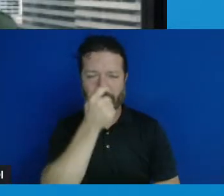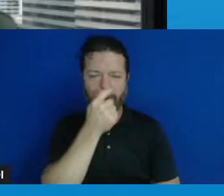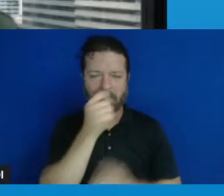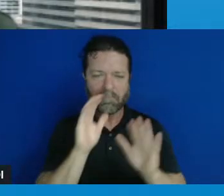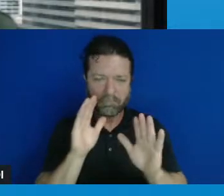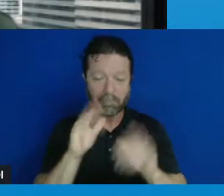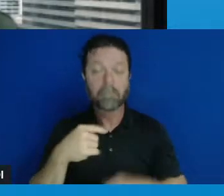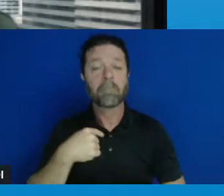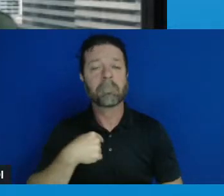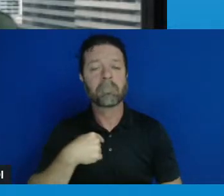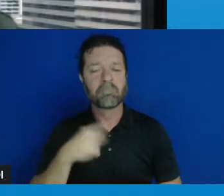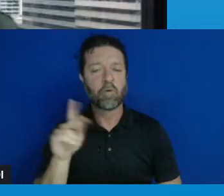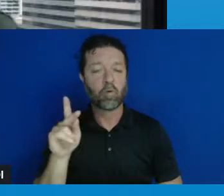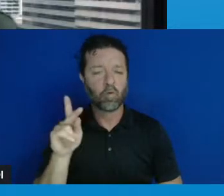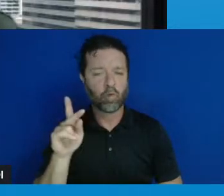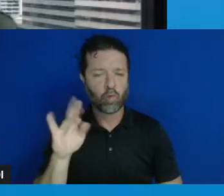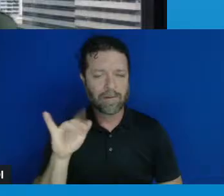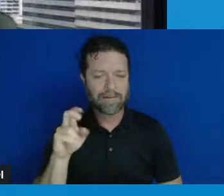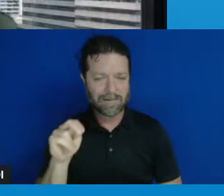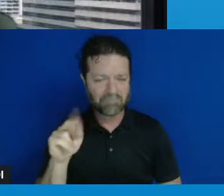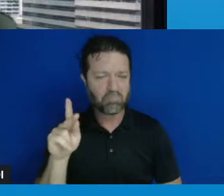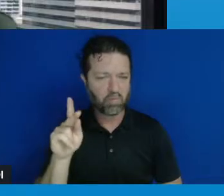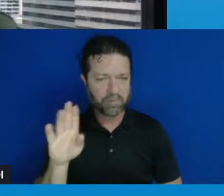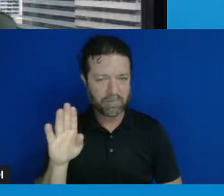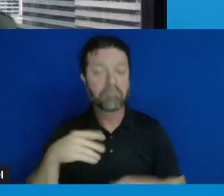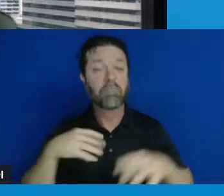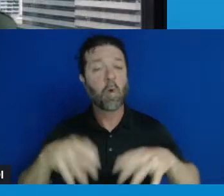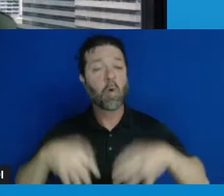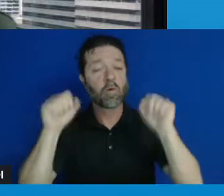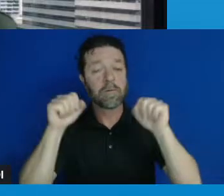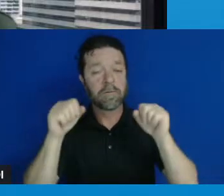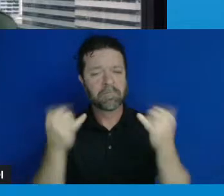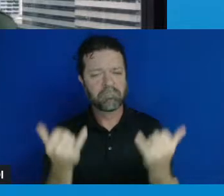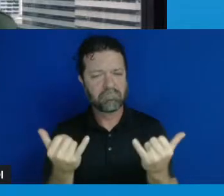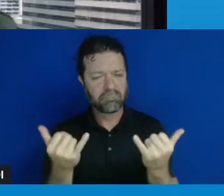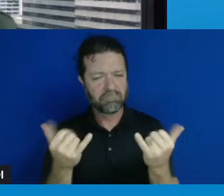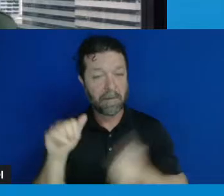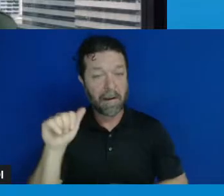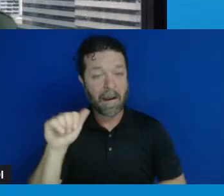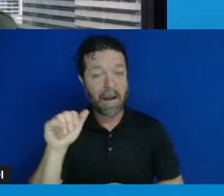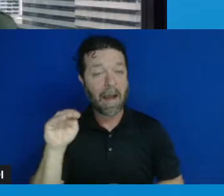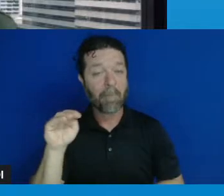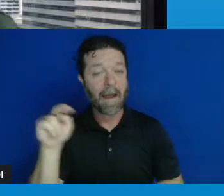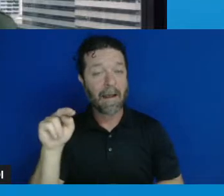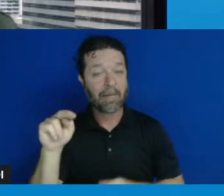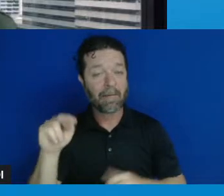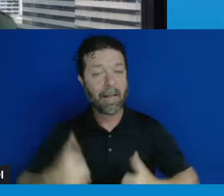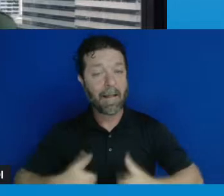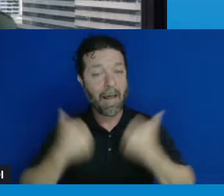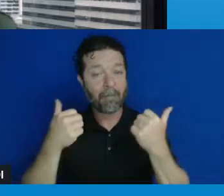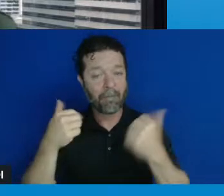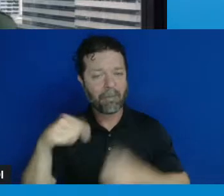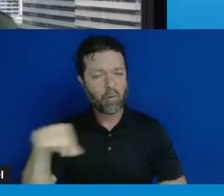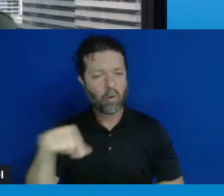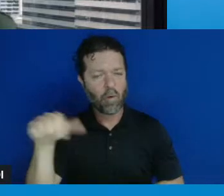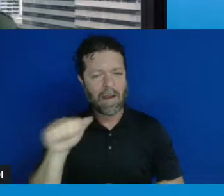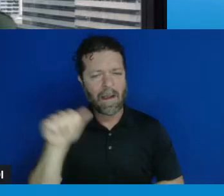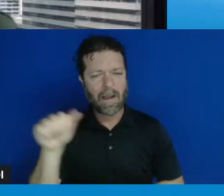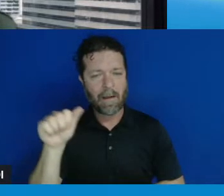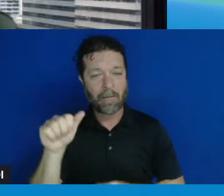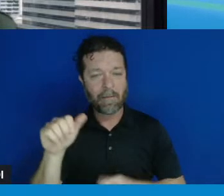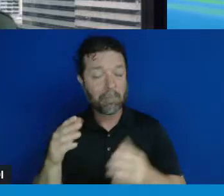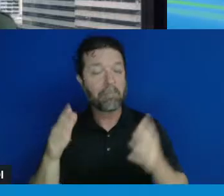your host for AMN Live Q&A. I'm joined here by our fabulous ASL interpreting